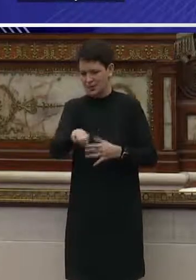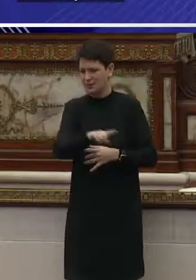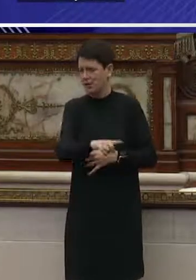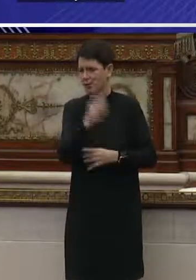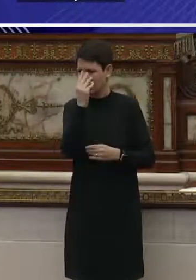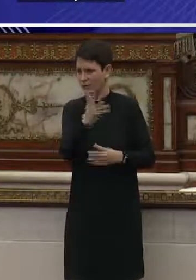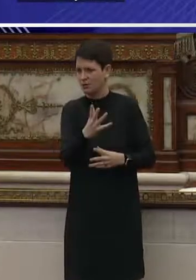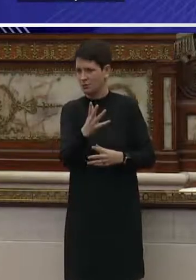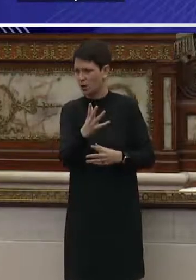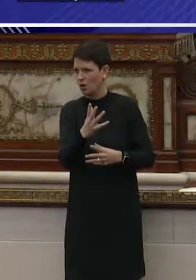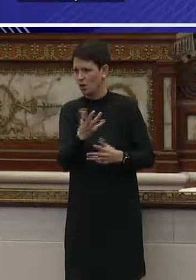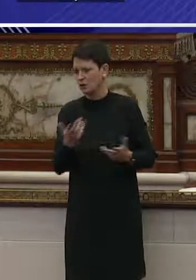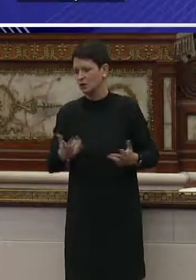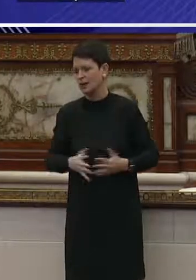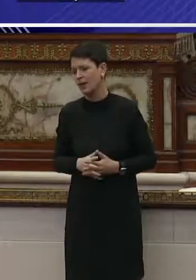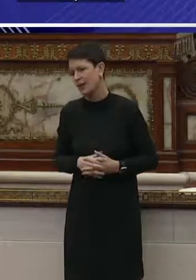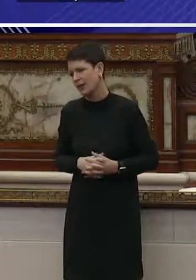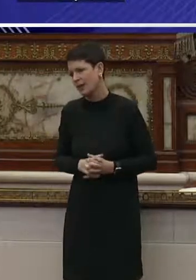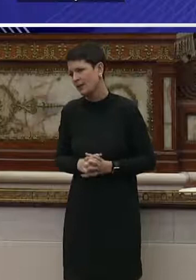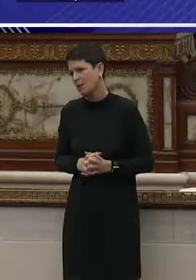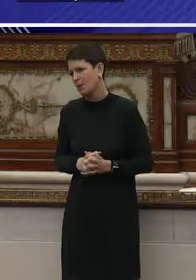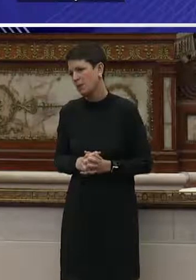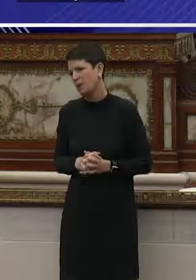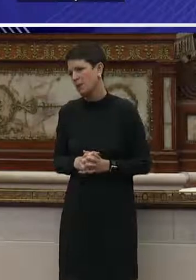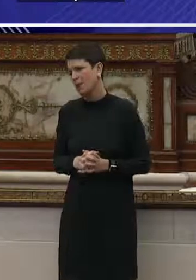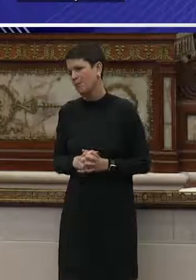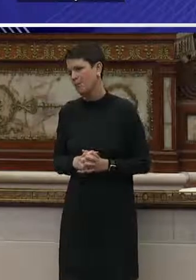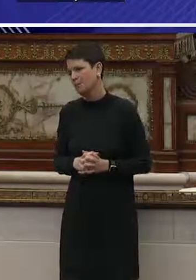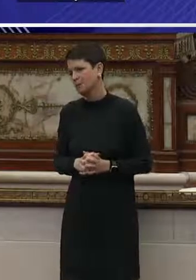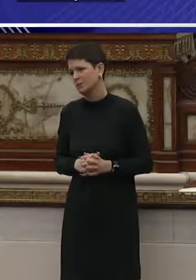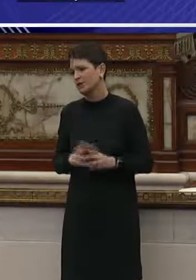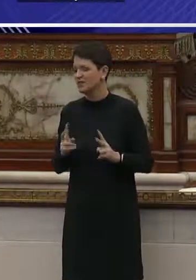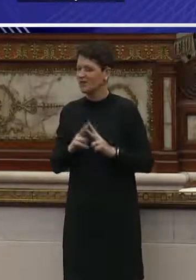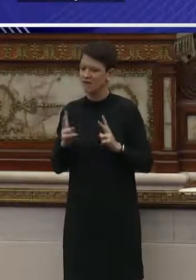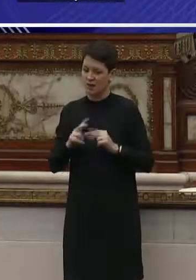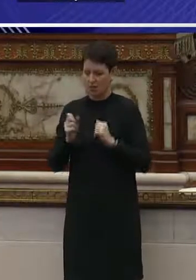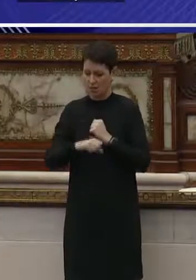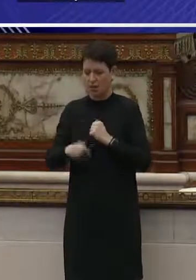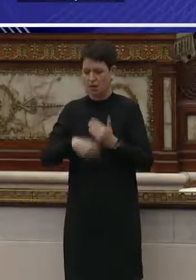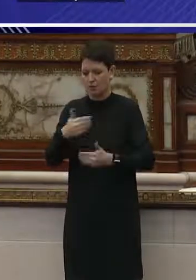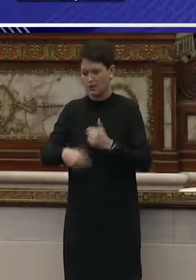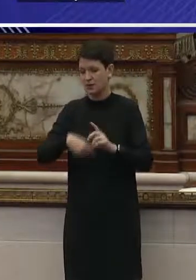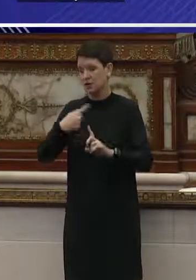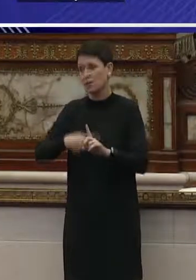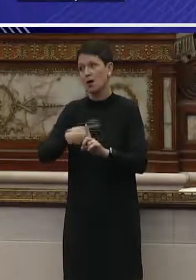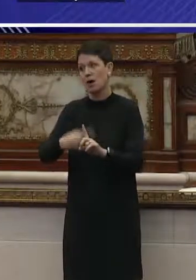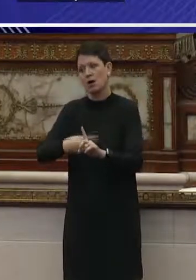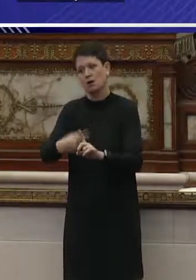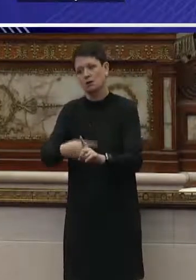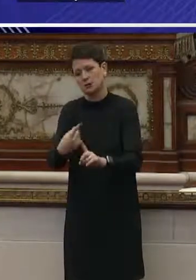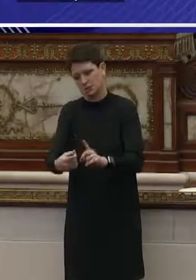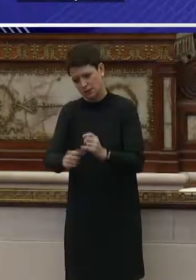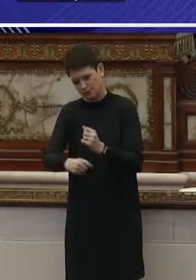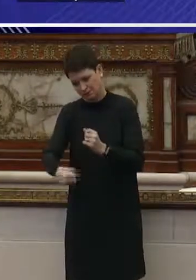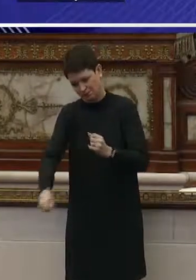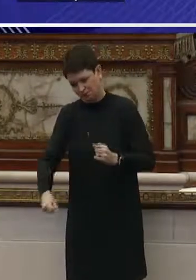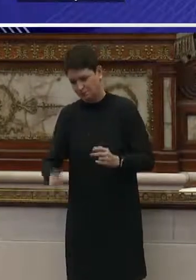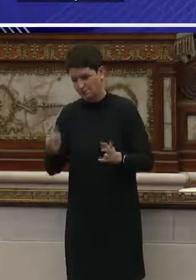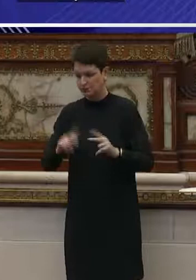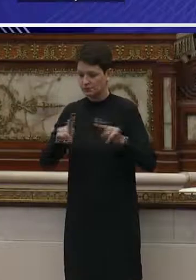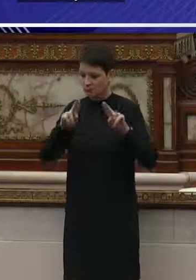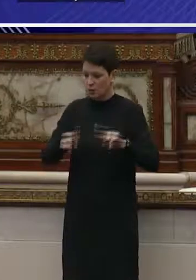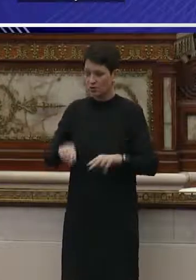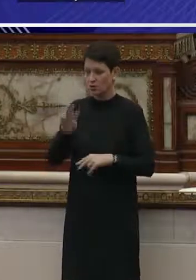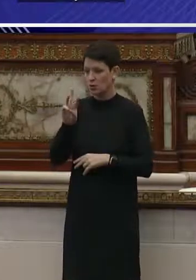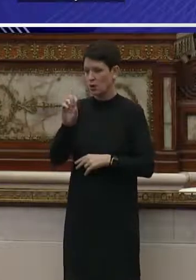to get vaccinated? So this is a very long process. It's going to take months. When people register on the